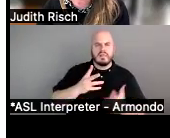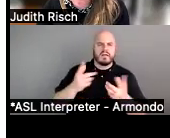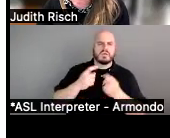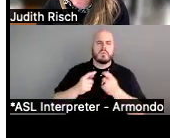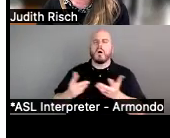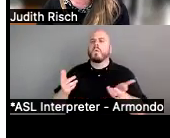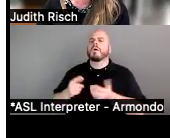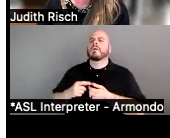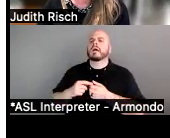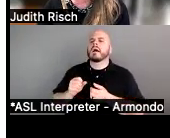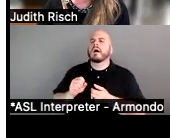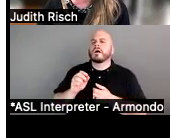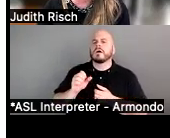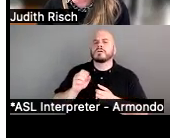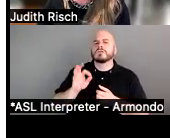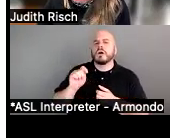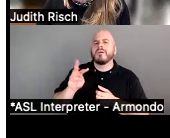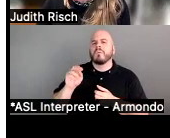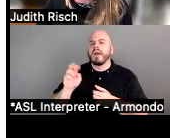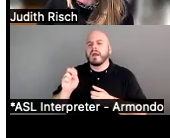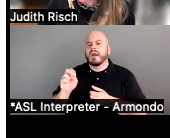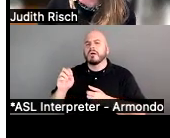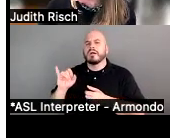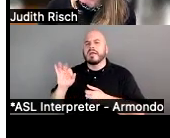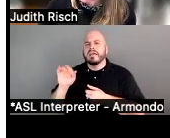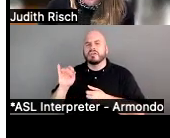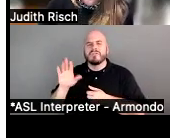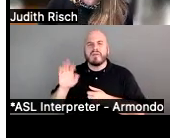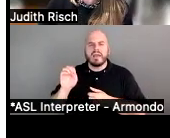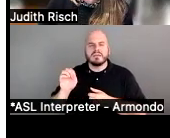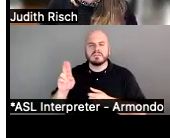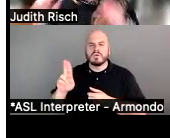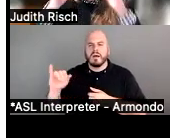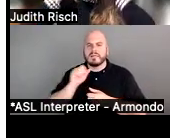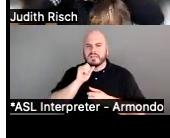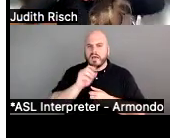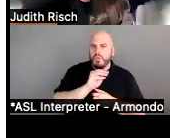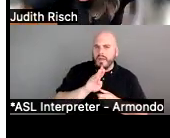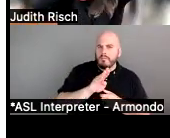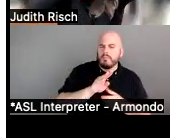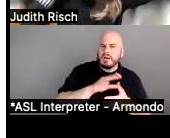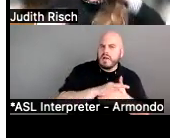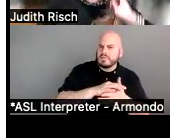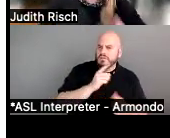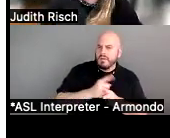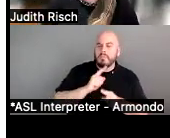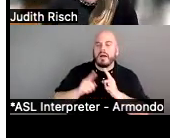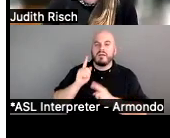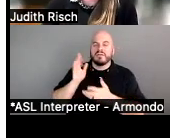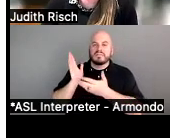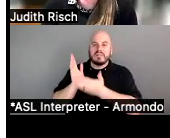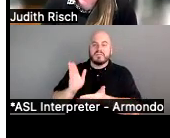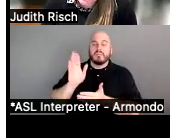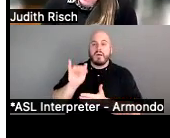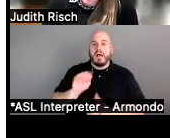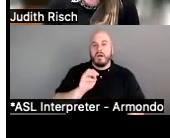like a software interface? That's not web content, is it? But if it's delivered via a web interface,